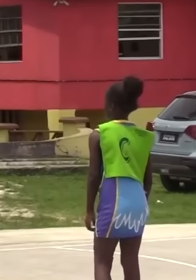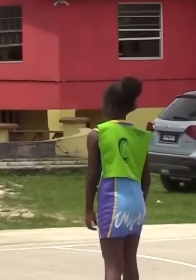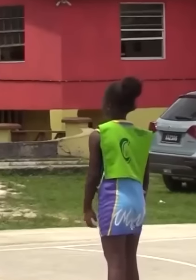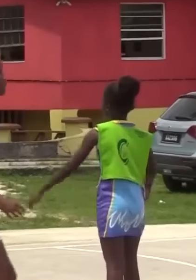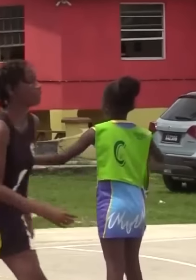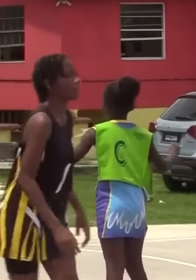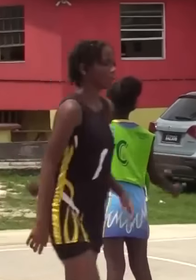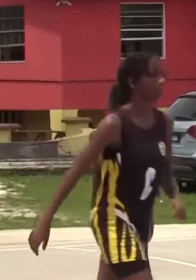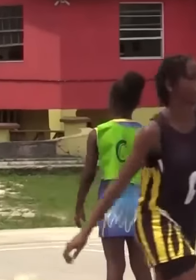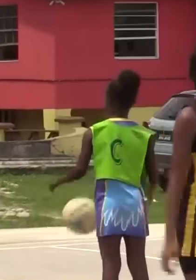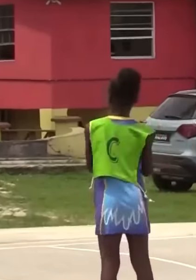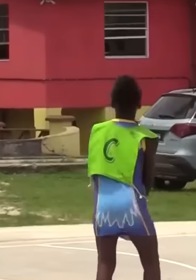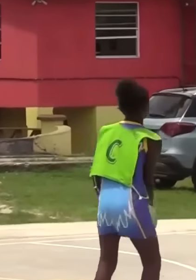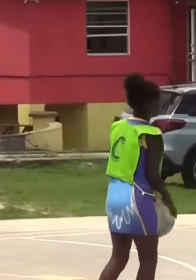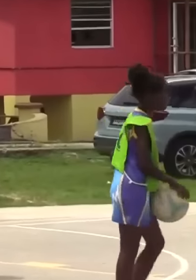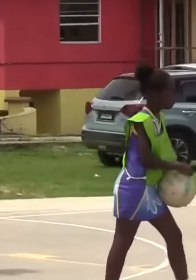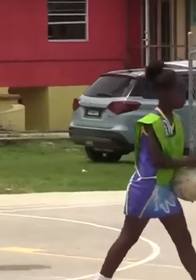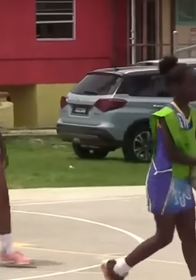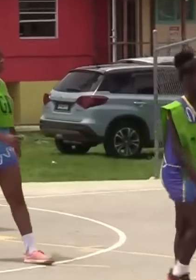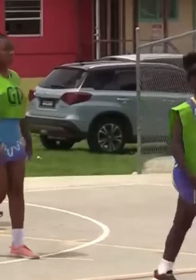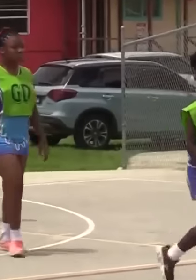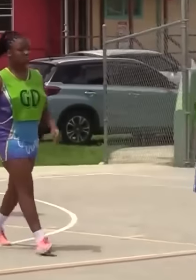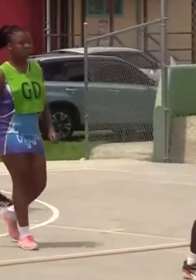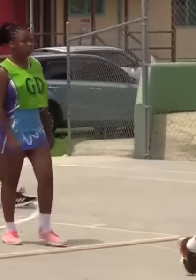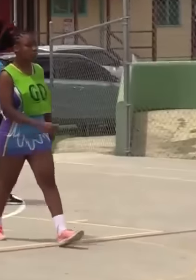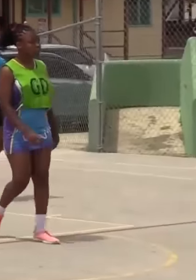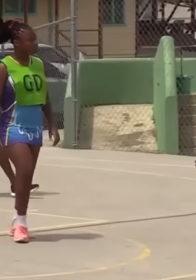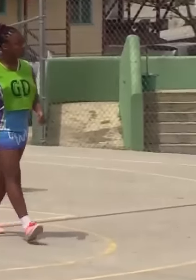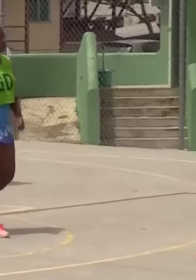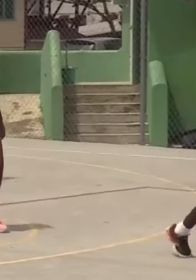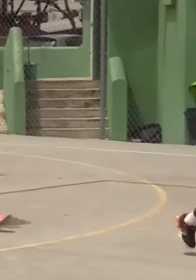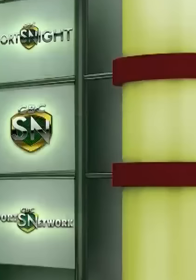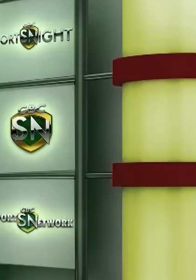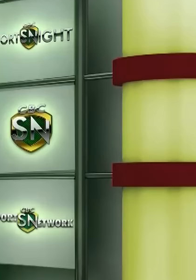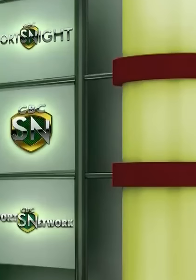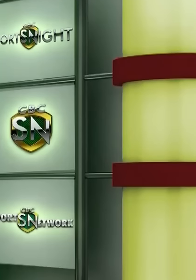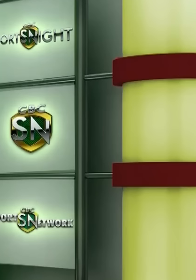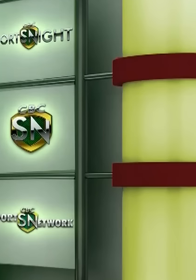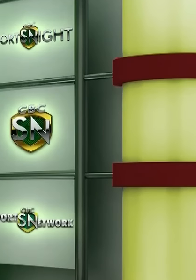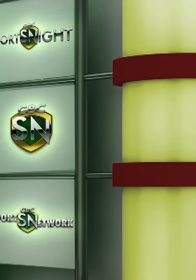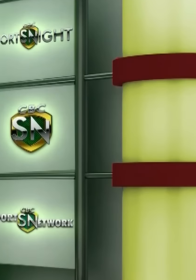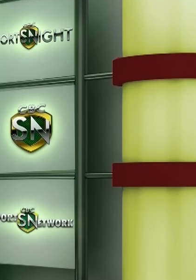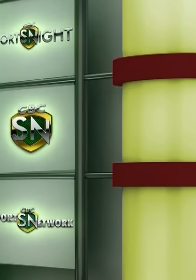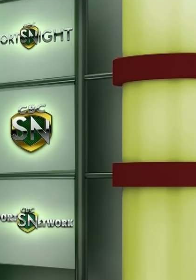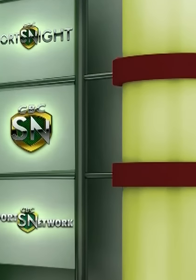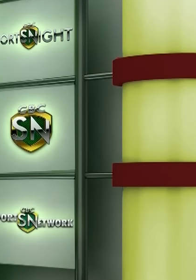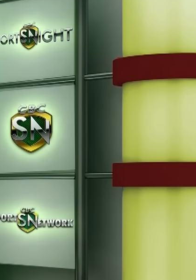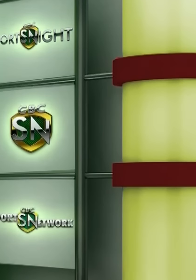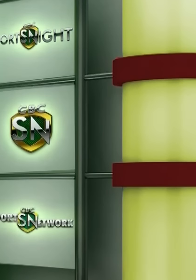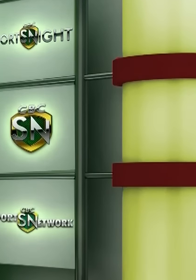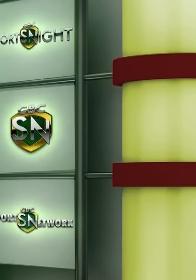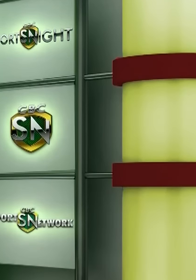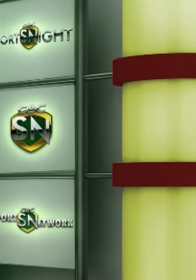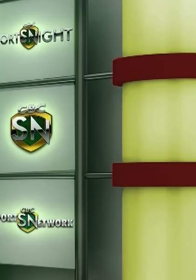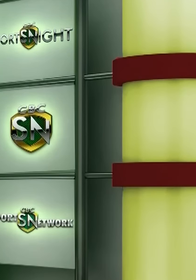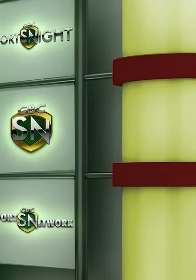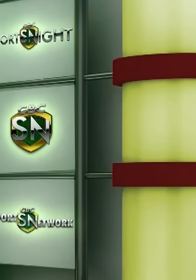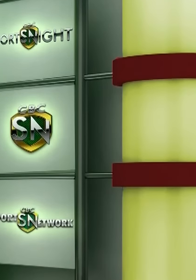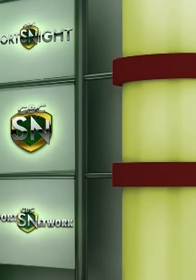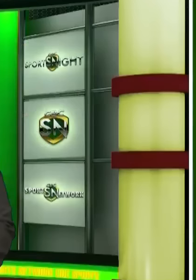over Grantley Prescott. Anmar Goodrich Boyce, CBC Sports. Yeah, thanks so much, Anmar. And that is it for